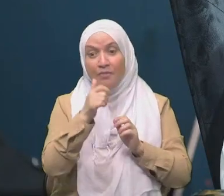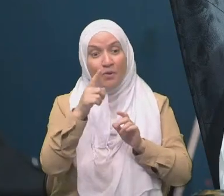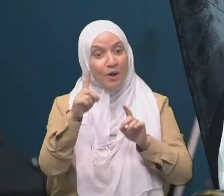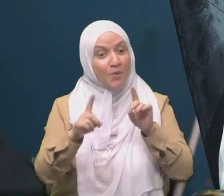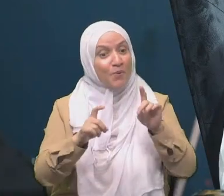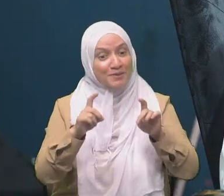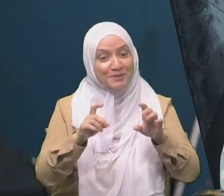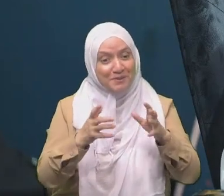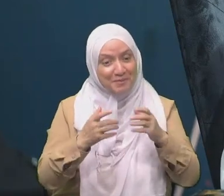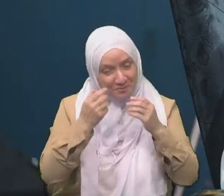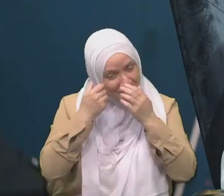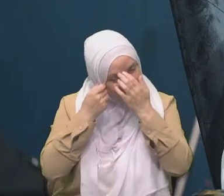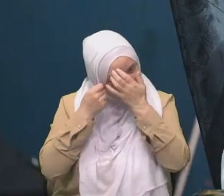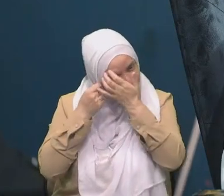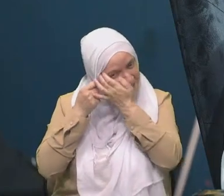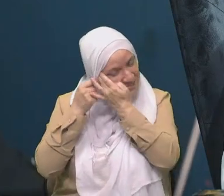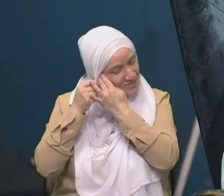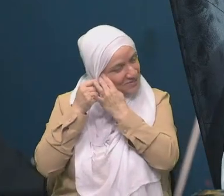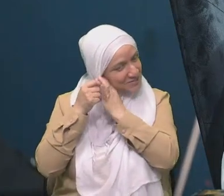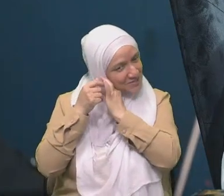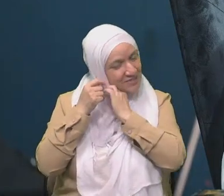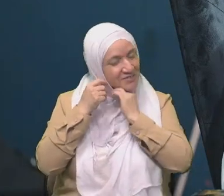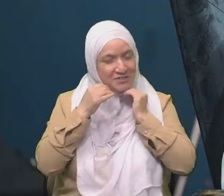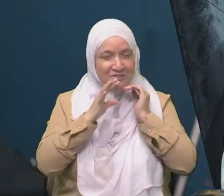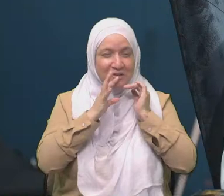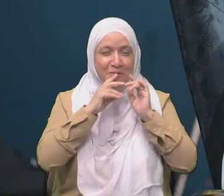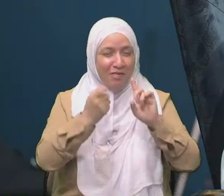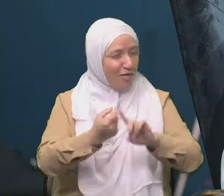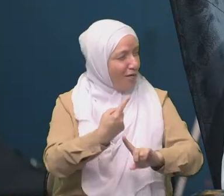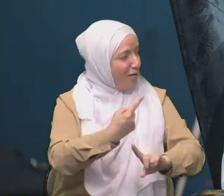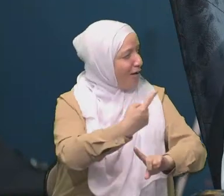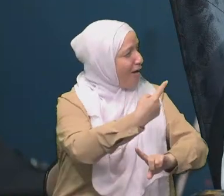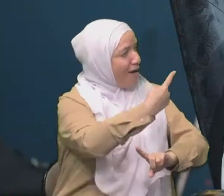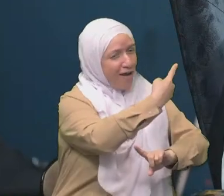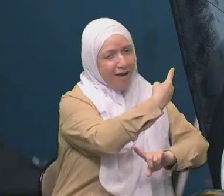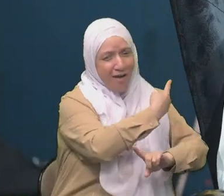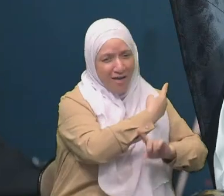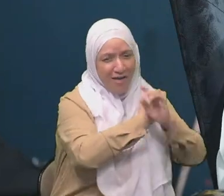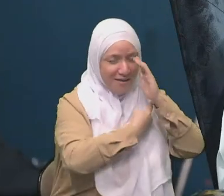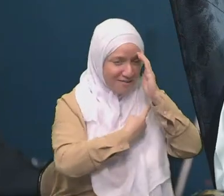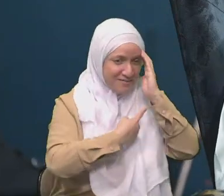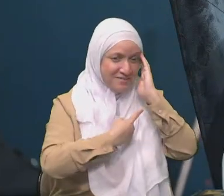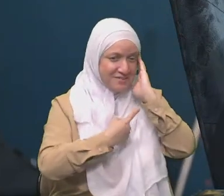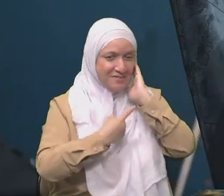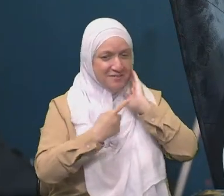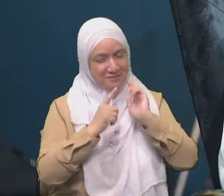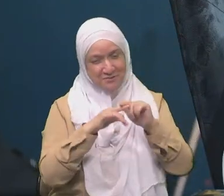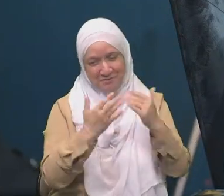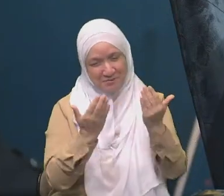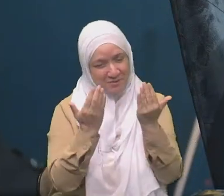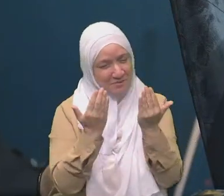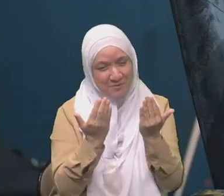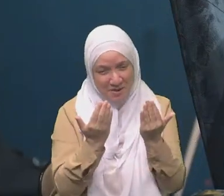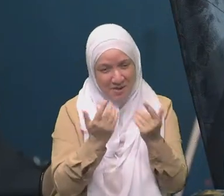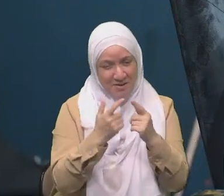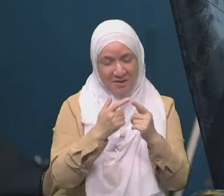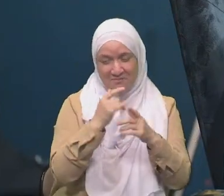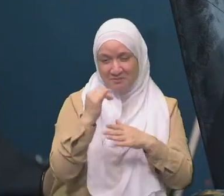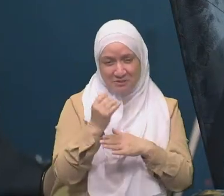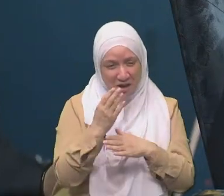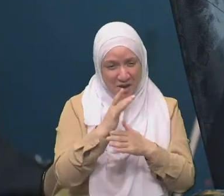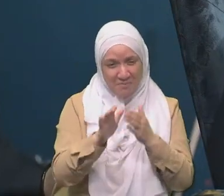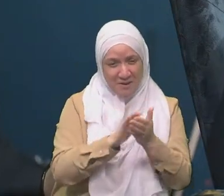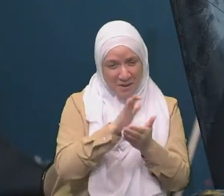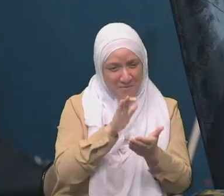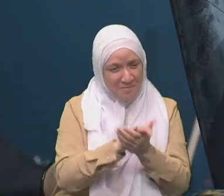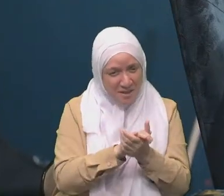good job, and other things? Or should I only focus on repentance? Like, I don't feel I deserve even to ask about these things. What do you think? How